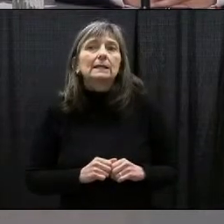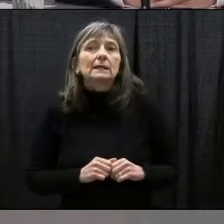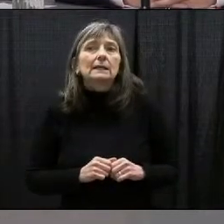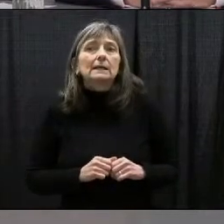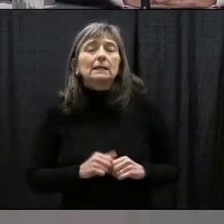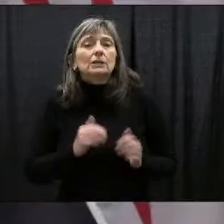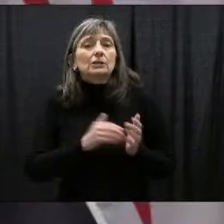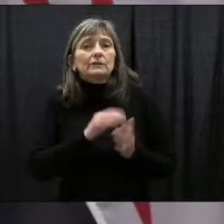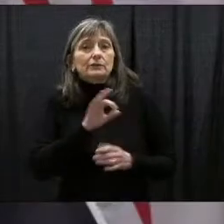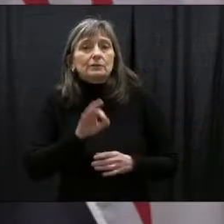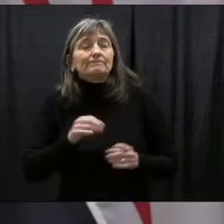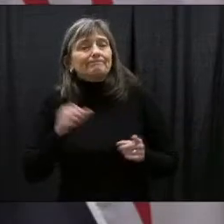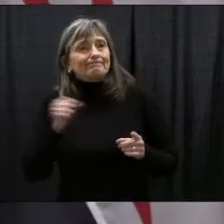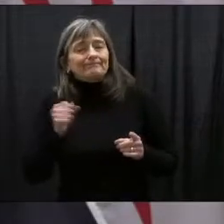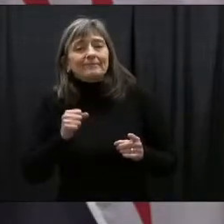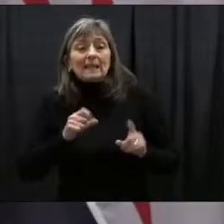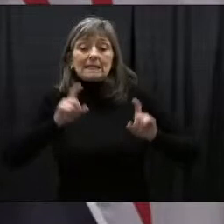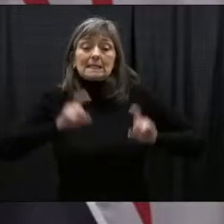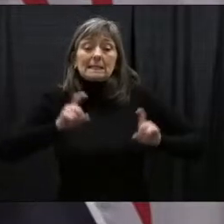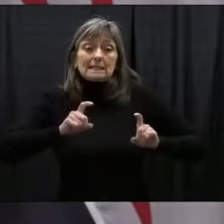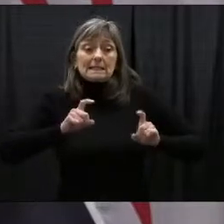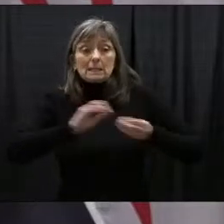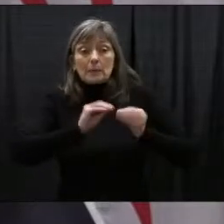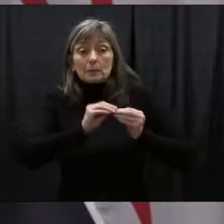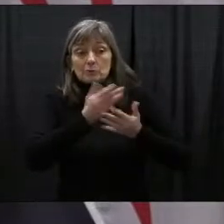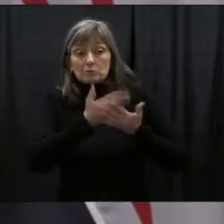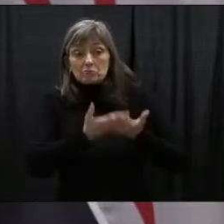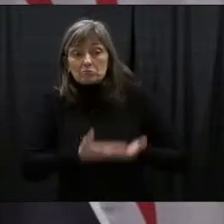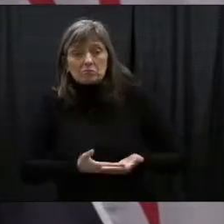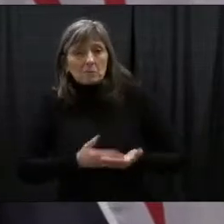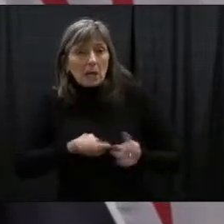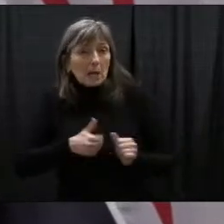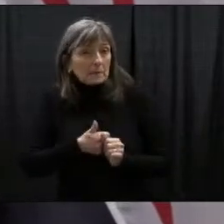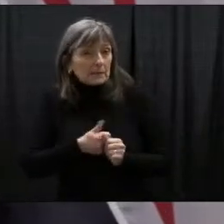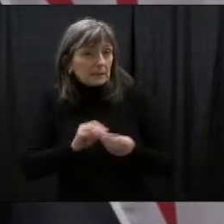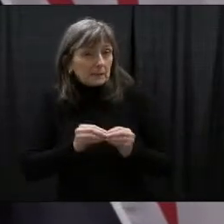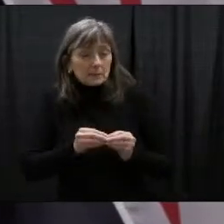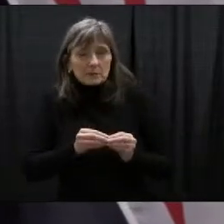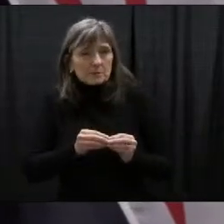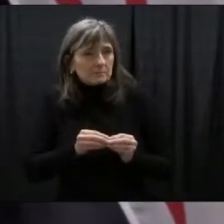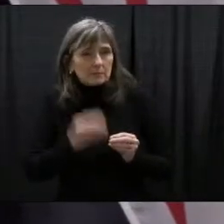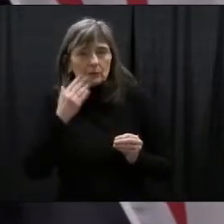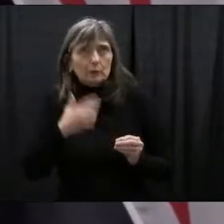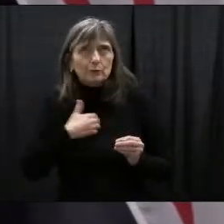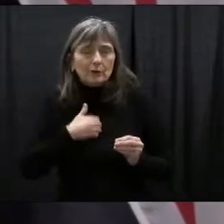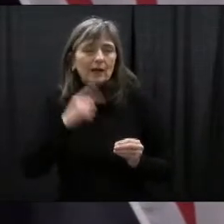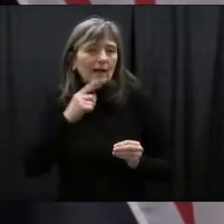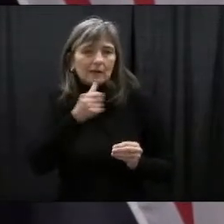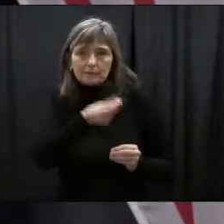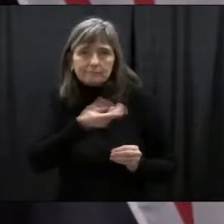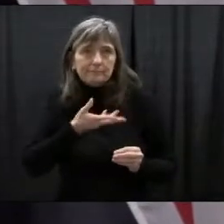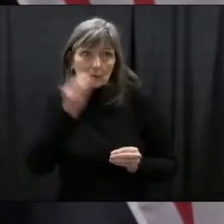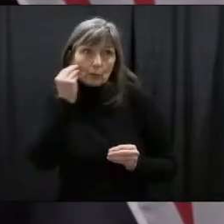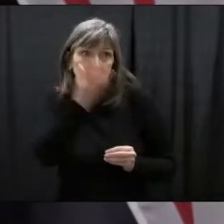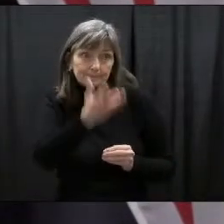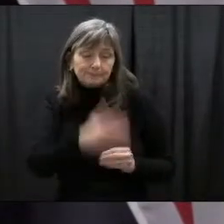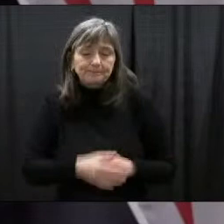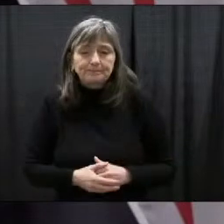on the testing reporting, but I will get that for you. My apologies there. But